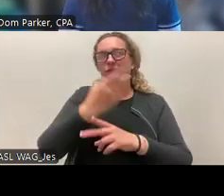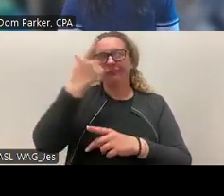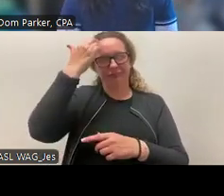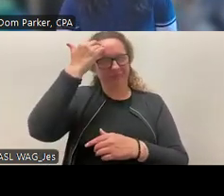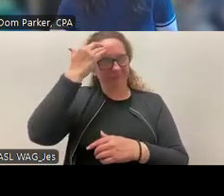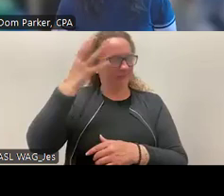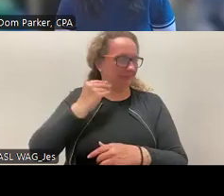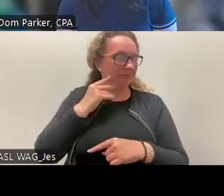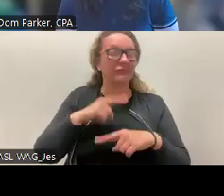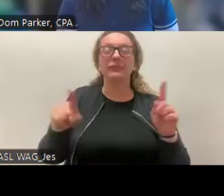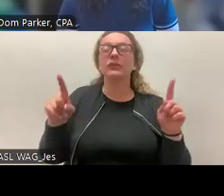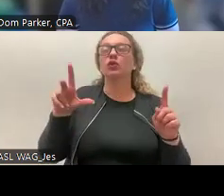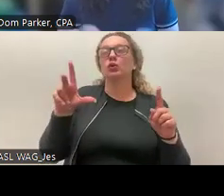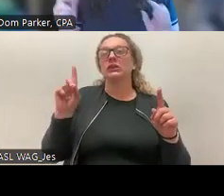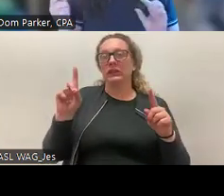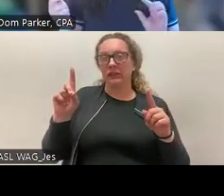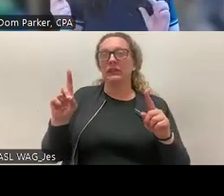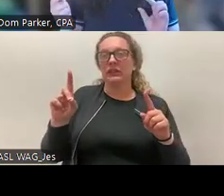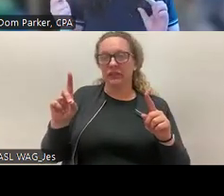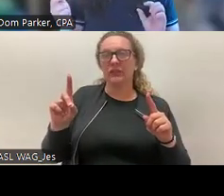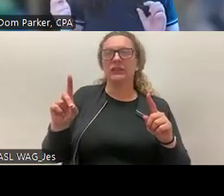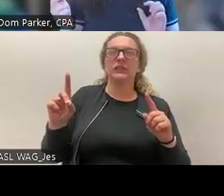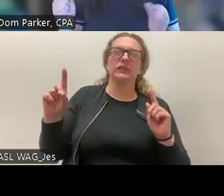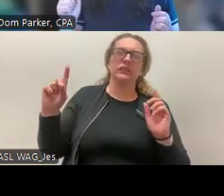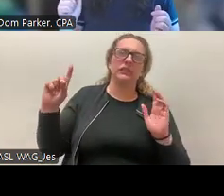you can definitely 3D print different